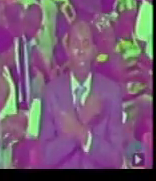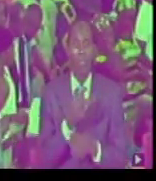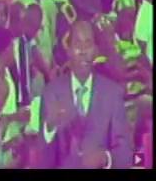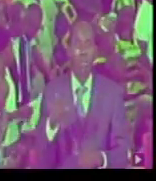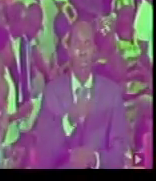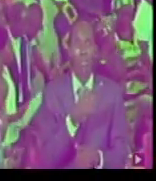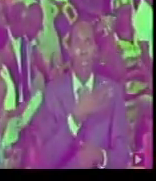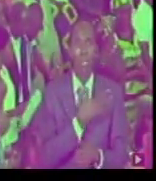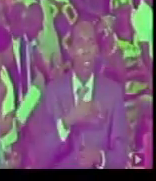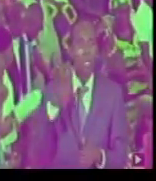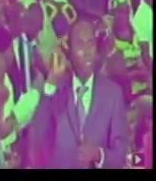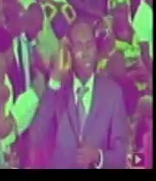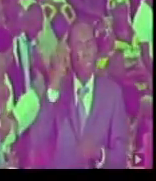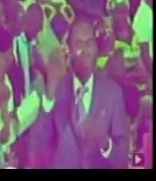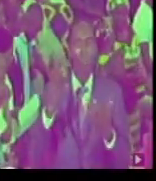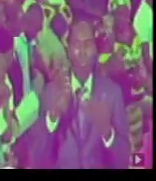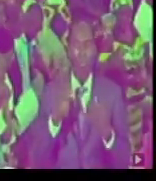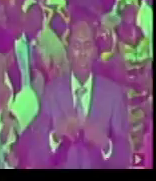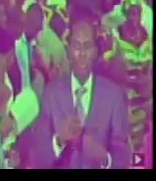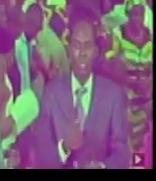says, I'm not going to leave you